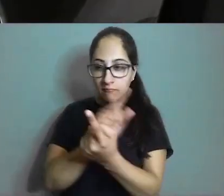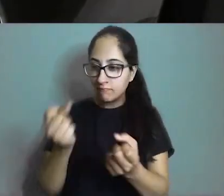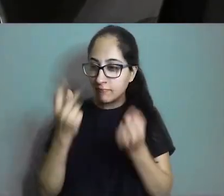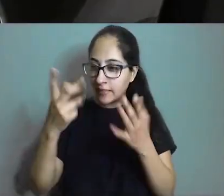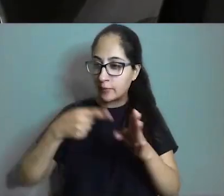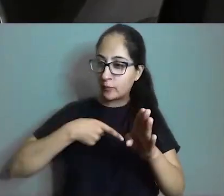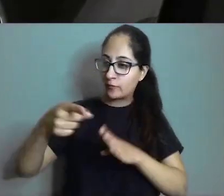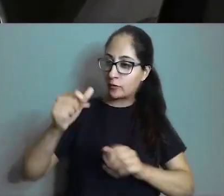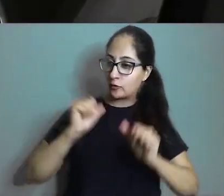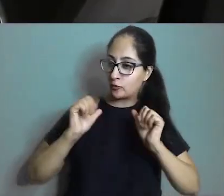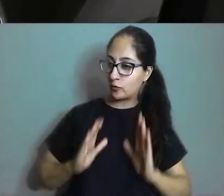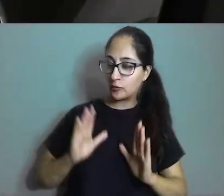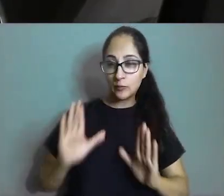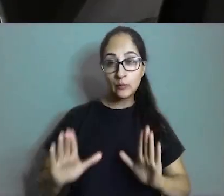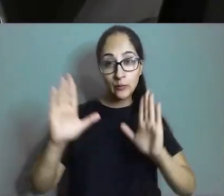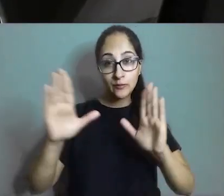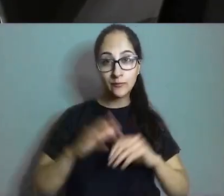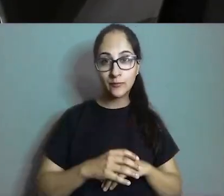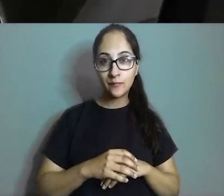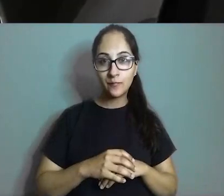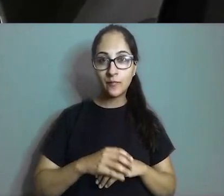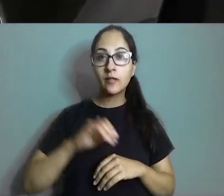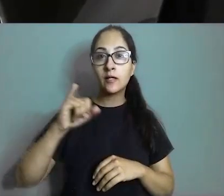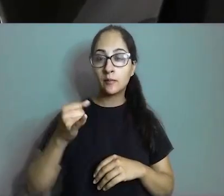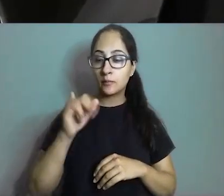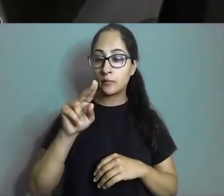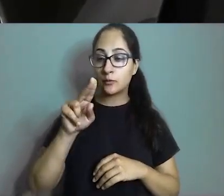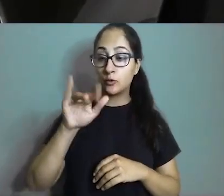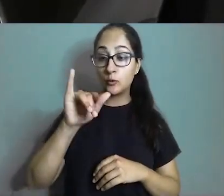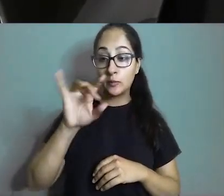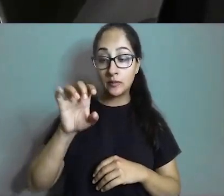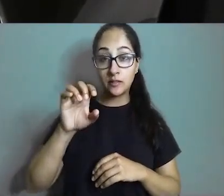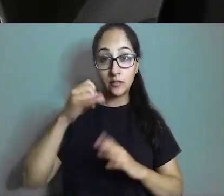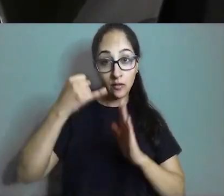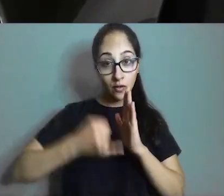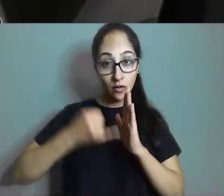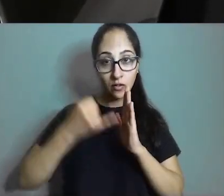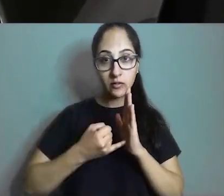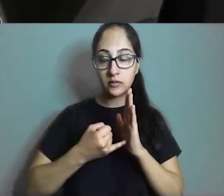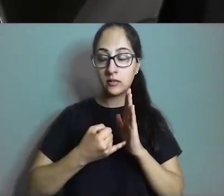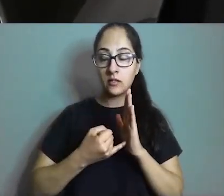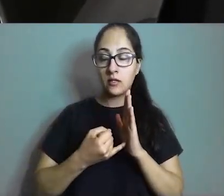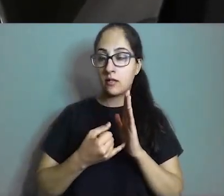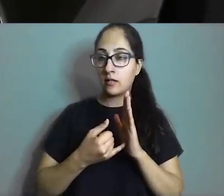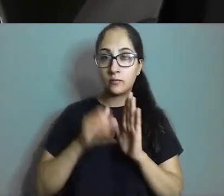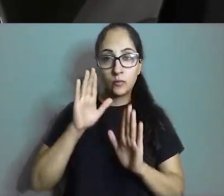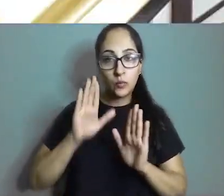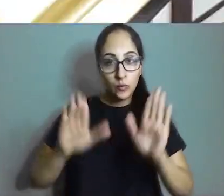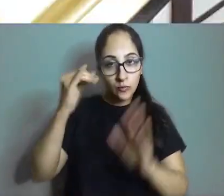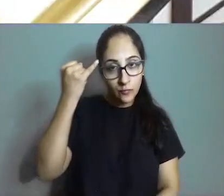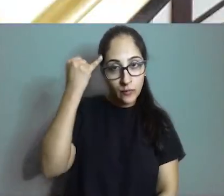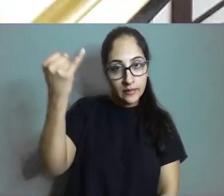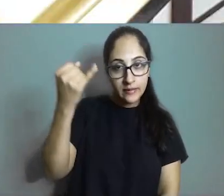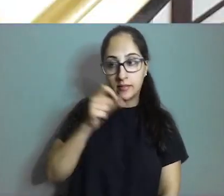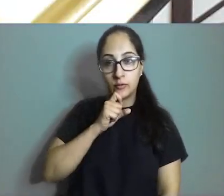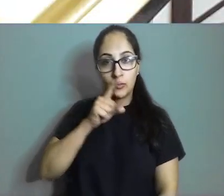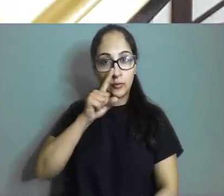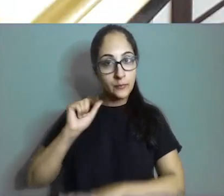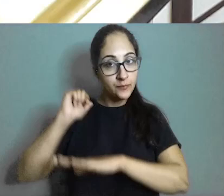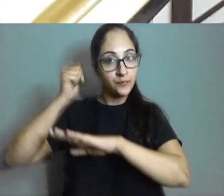Khan Museum, where I got to meet fellow artists and collaborators who to this day I cherish. As such, I think Jubilee Arts was